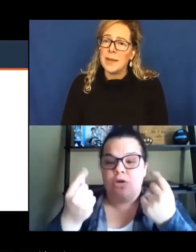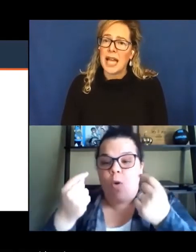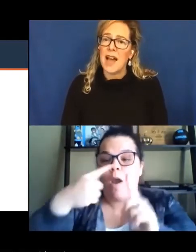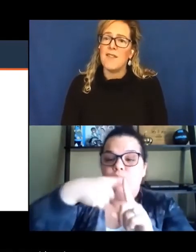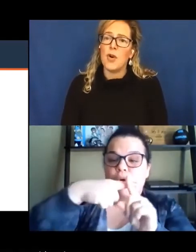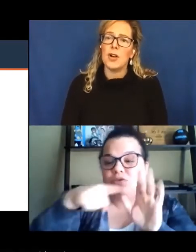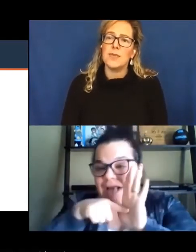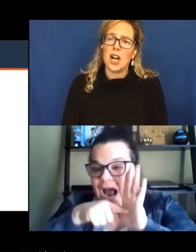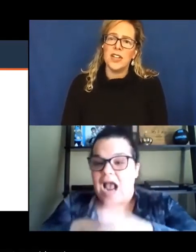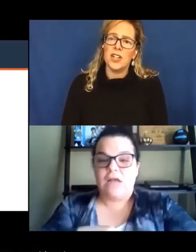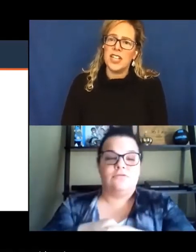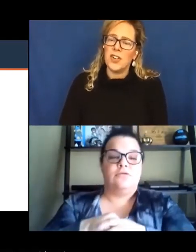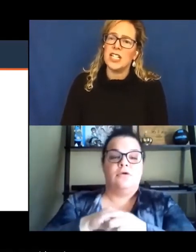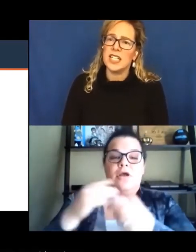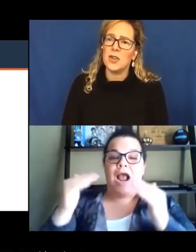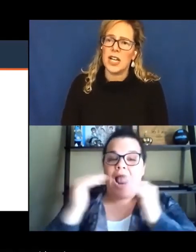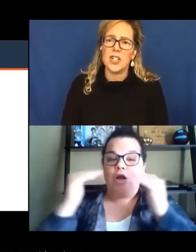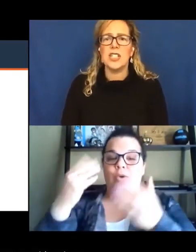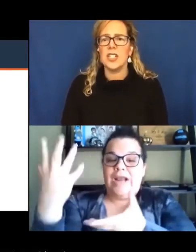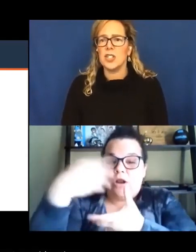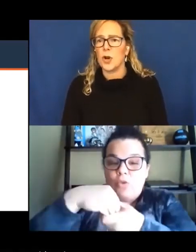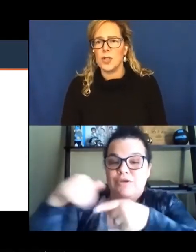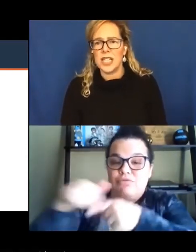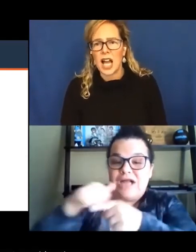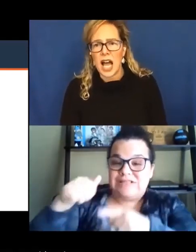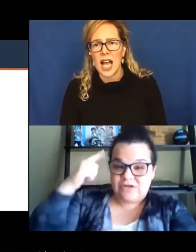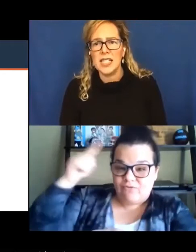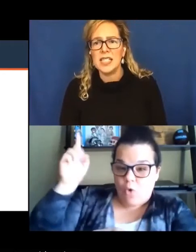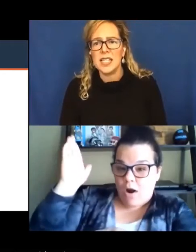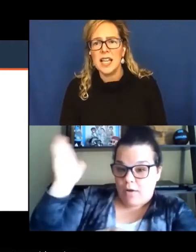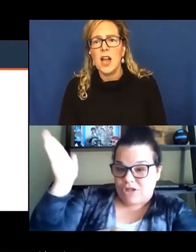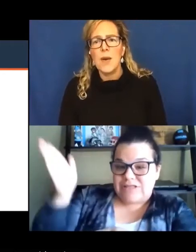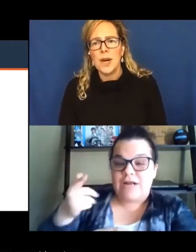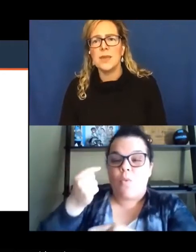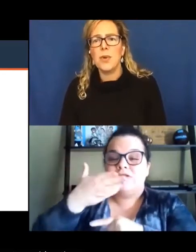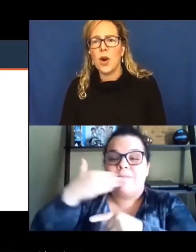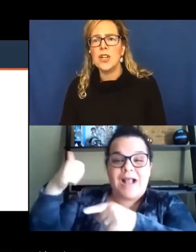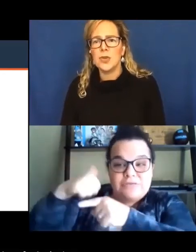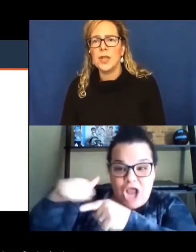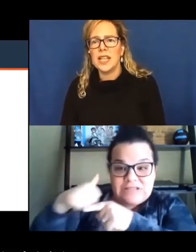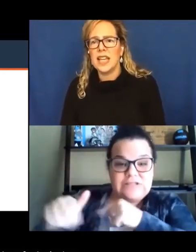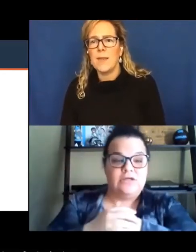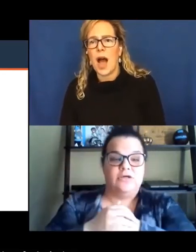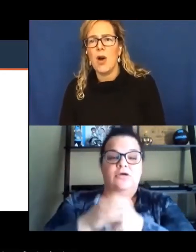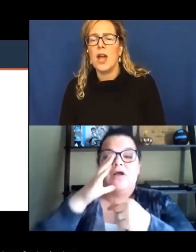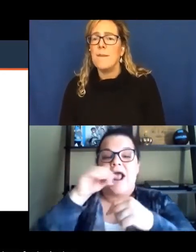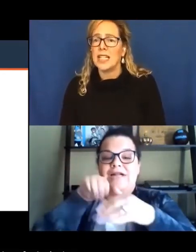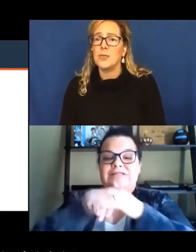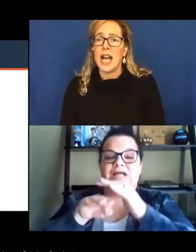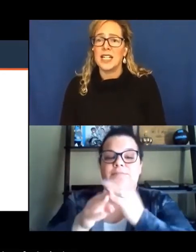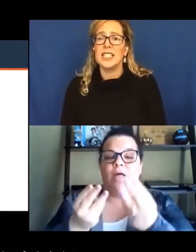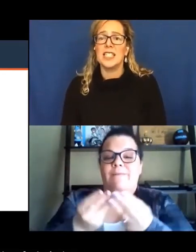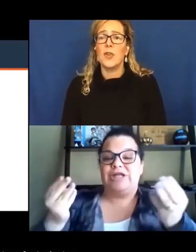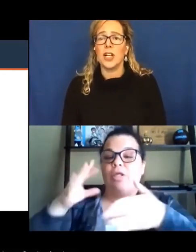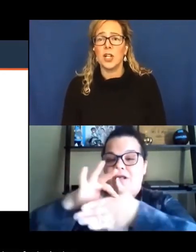Virtual meeting platforms there's different considerations. There's pros and cons, but it's important to really think about